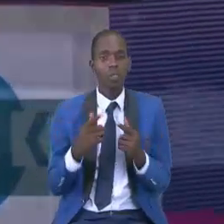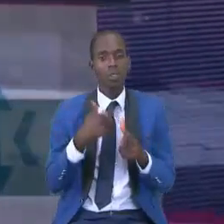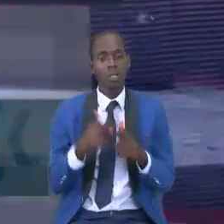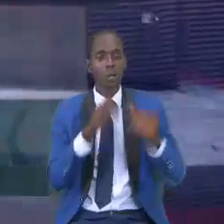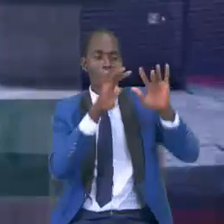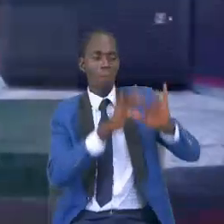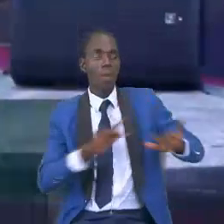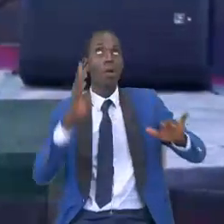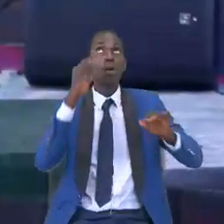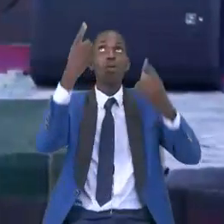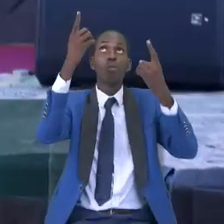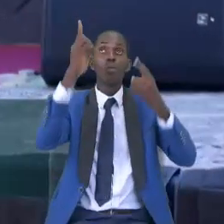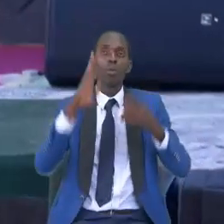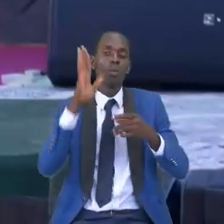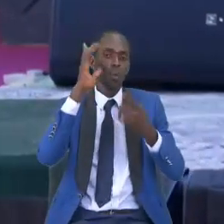Psalm